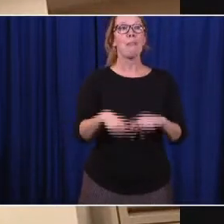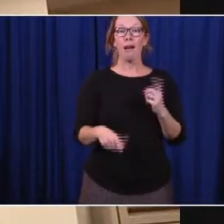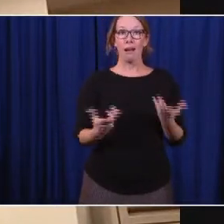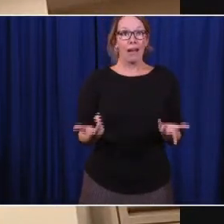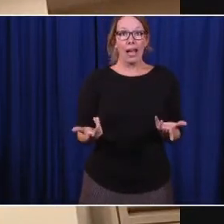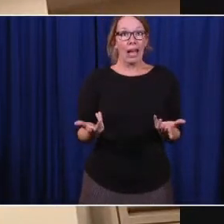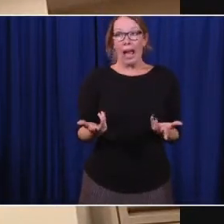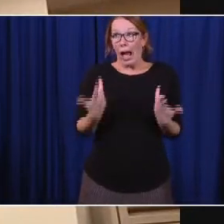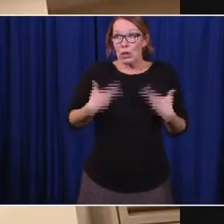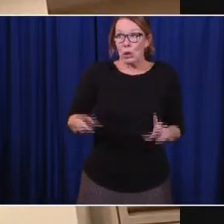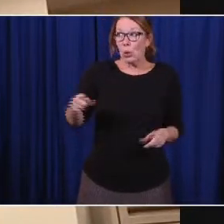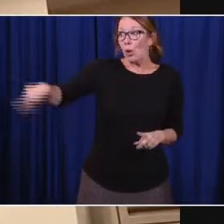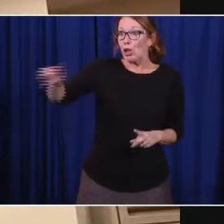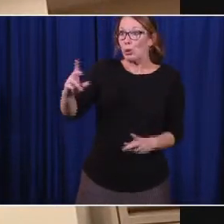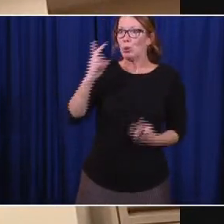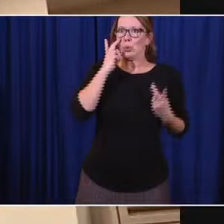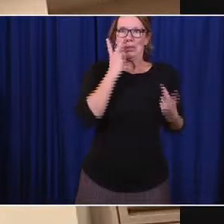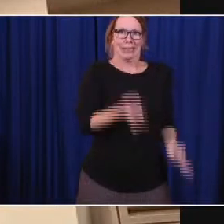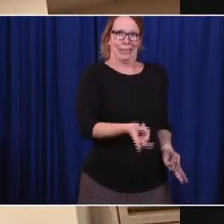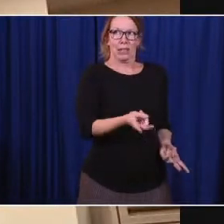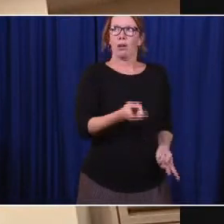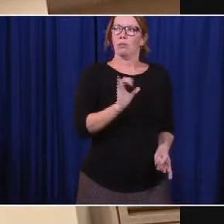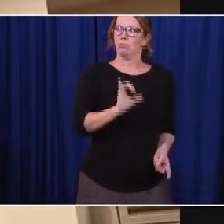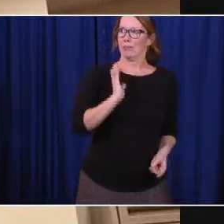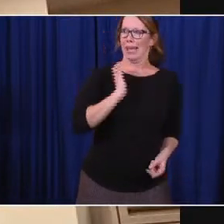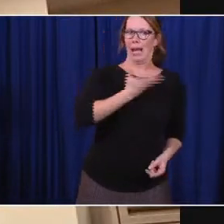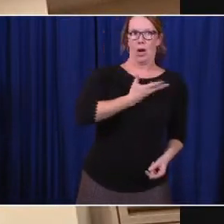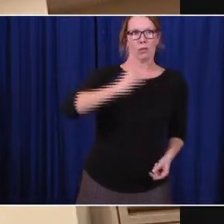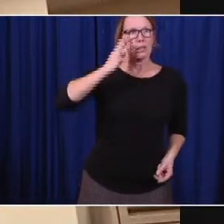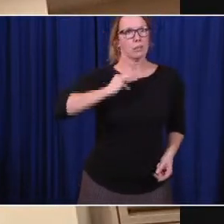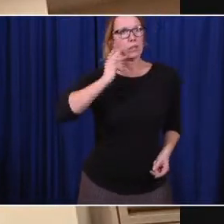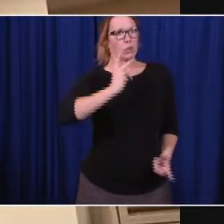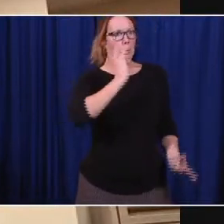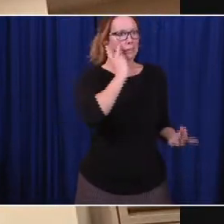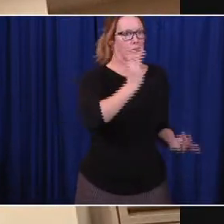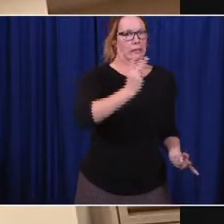anybody to ever see what we have seen, what our nurses are going through.